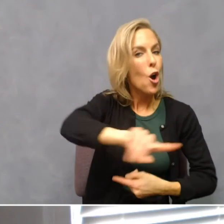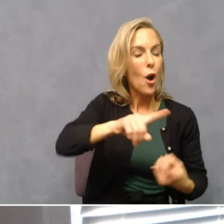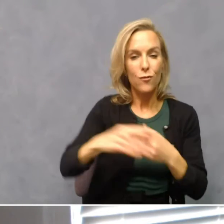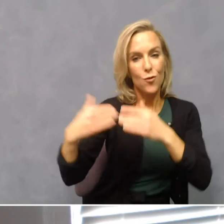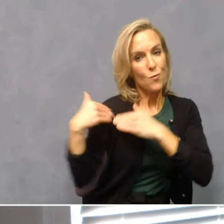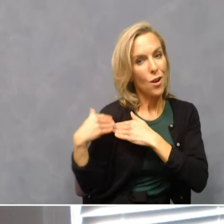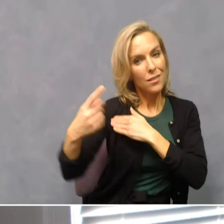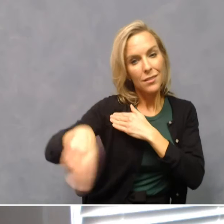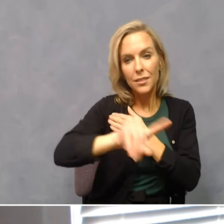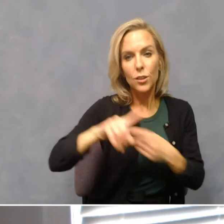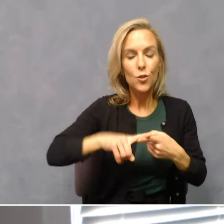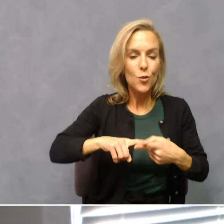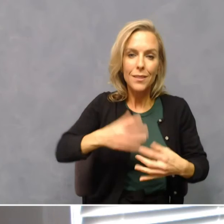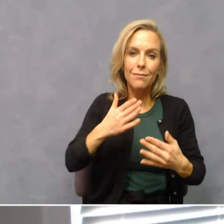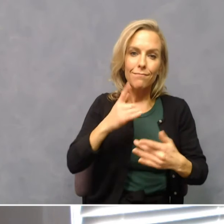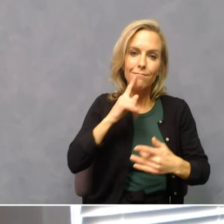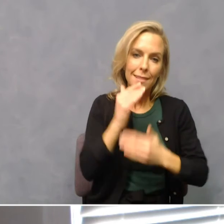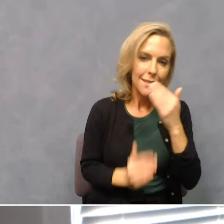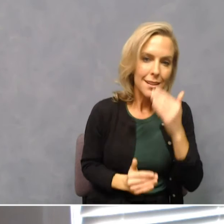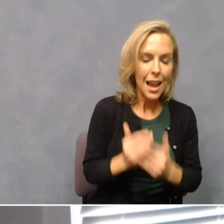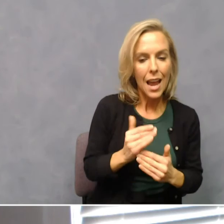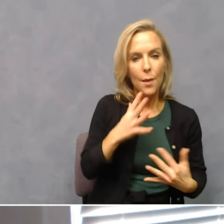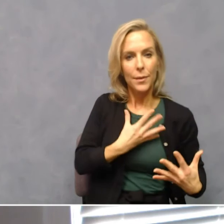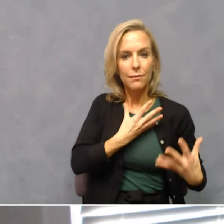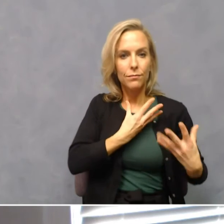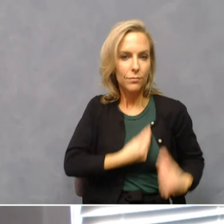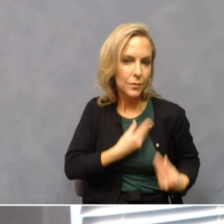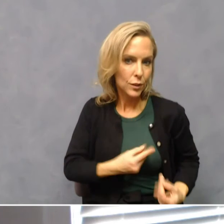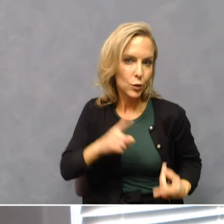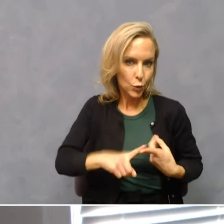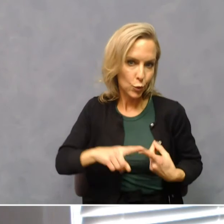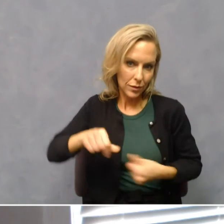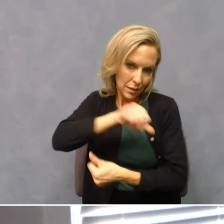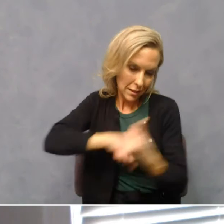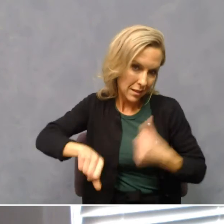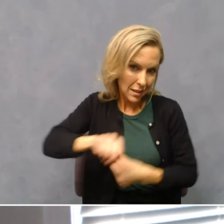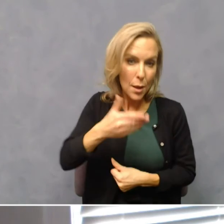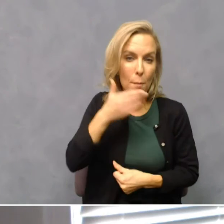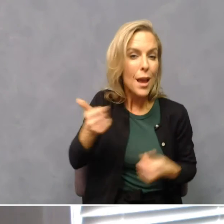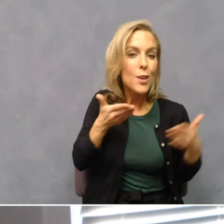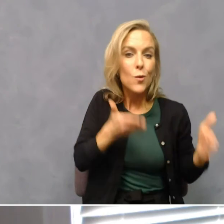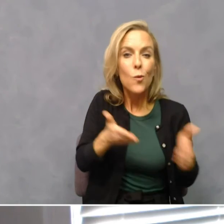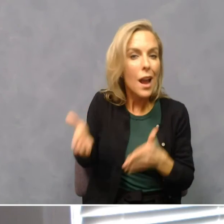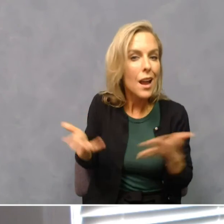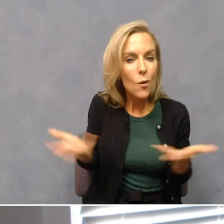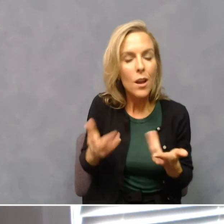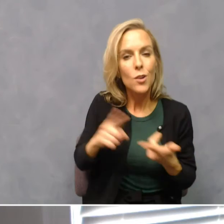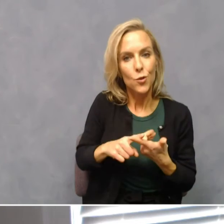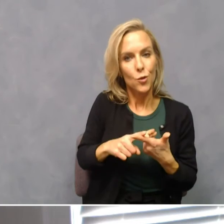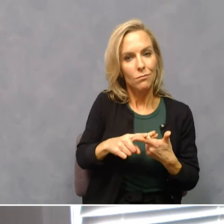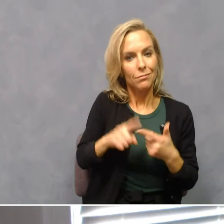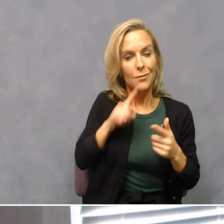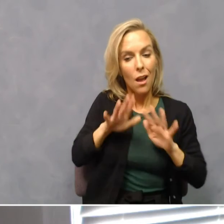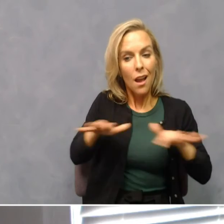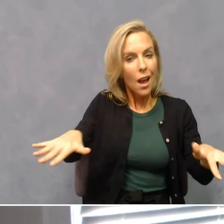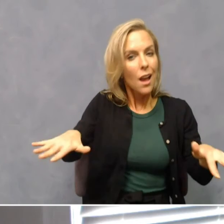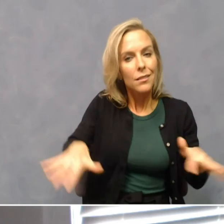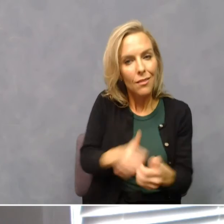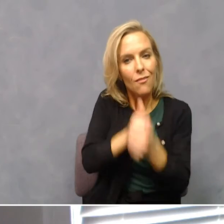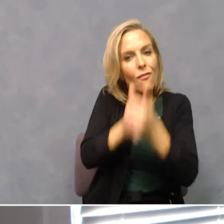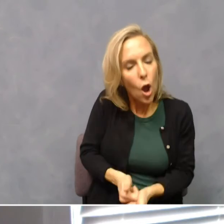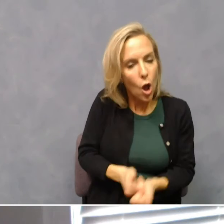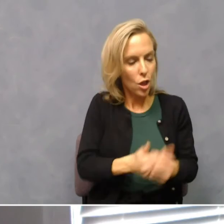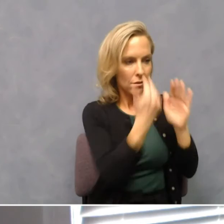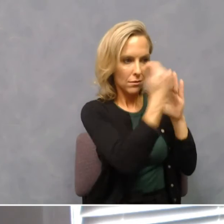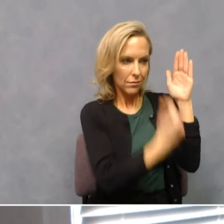and look out for each other. And the best way you can do that right now is to not spread infection by following these public health measures. Governor, thank you